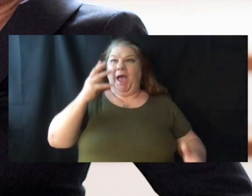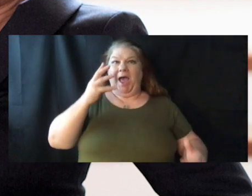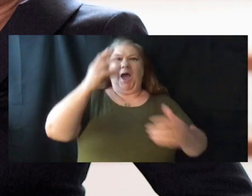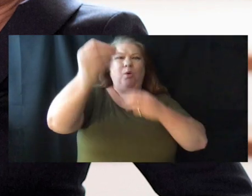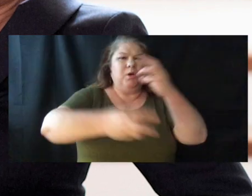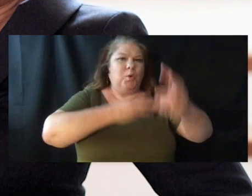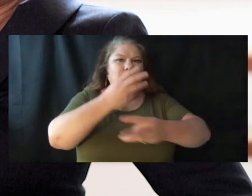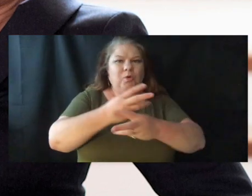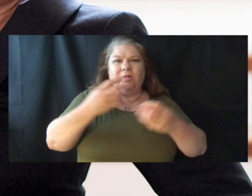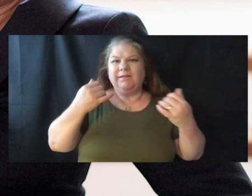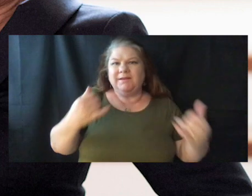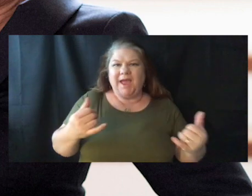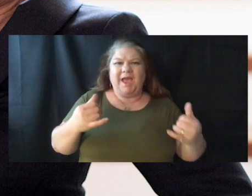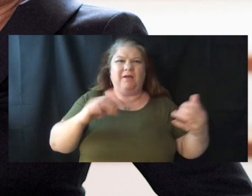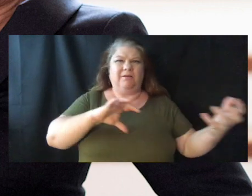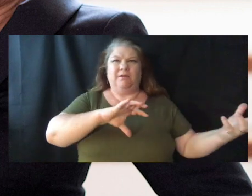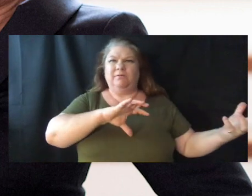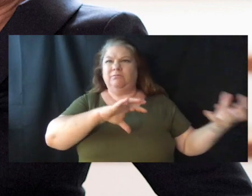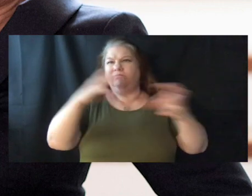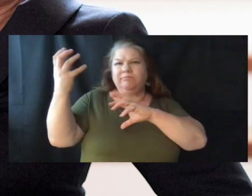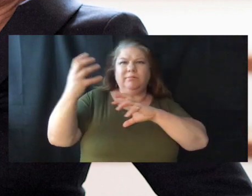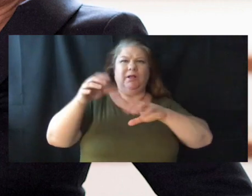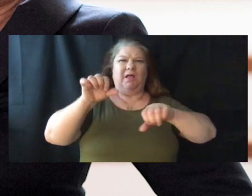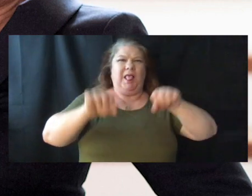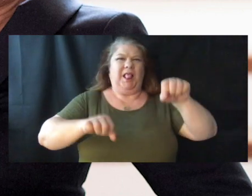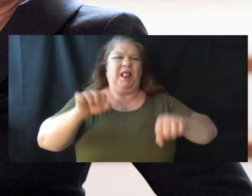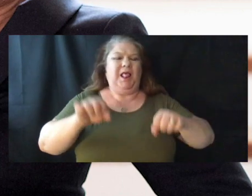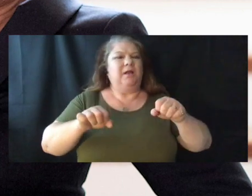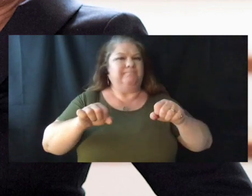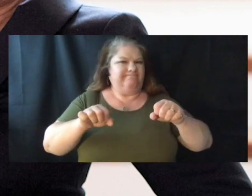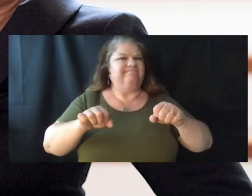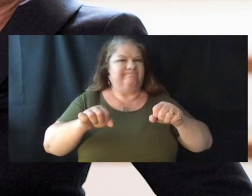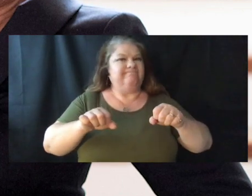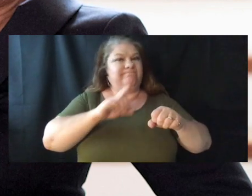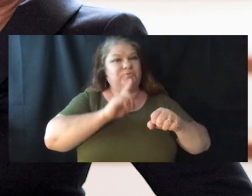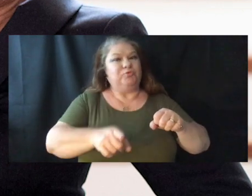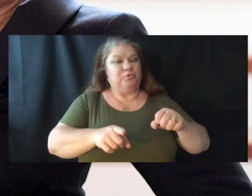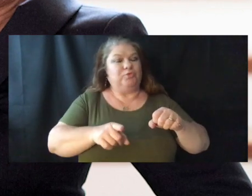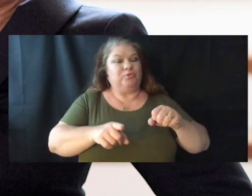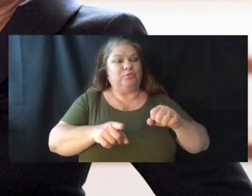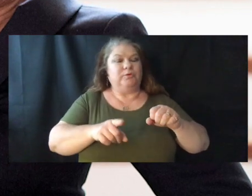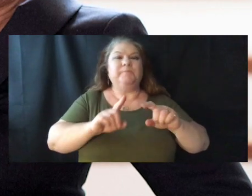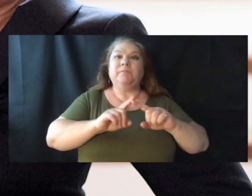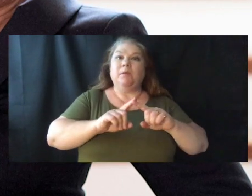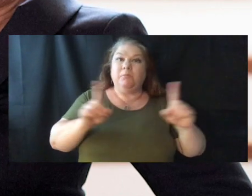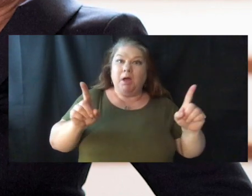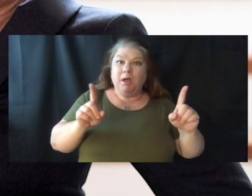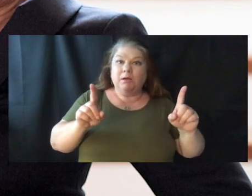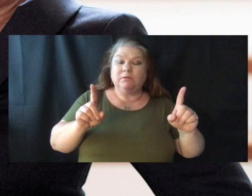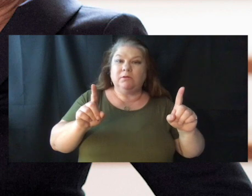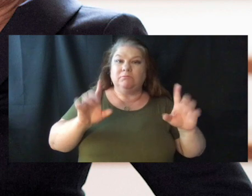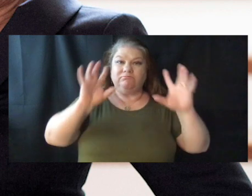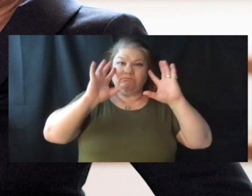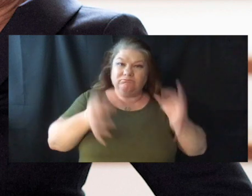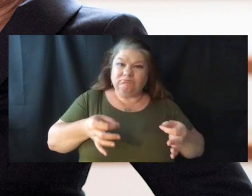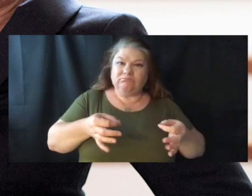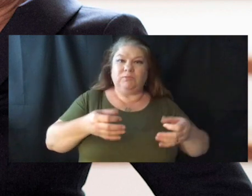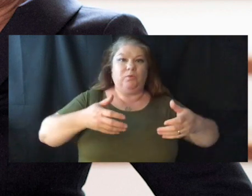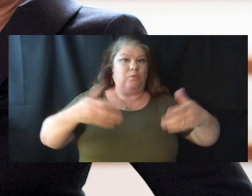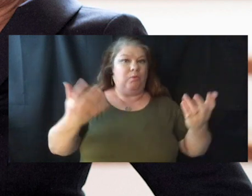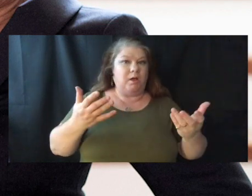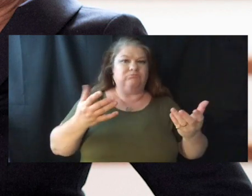that you're walking out into a world that's really uncertain. And it is. But one thing that is